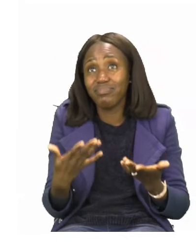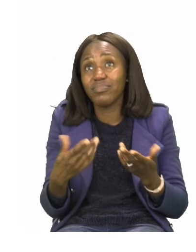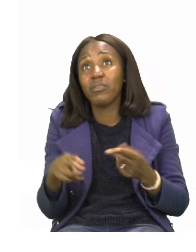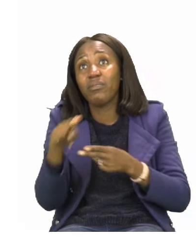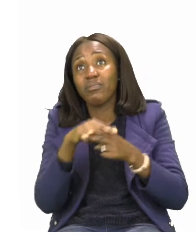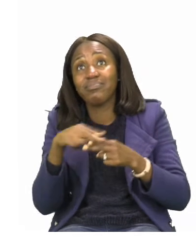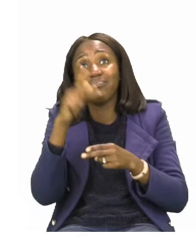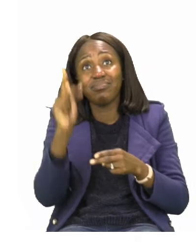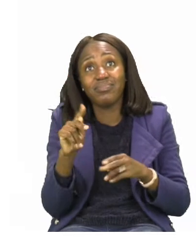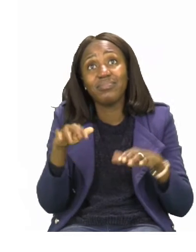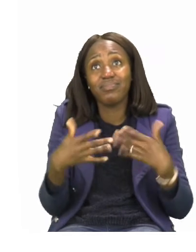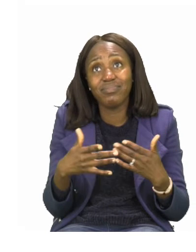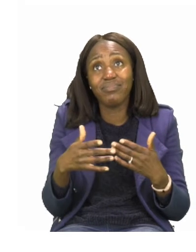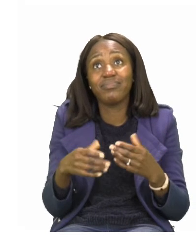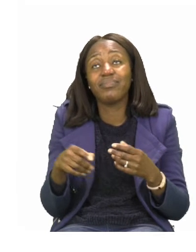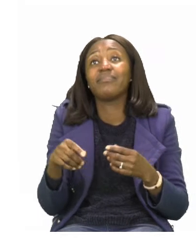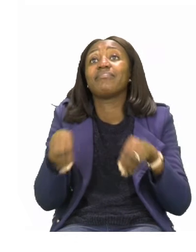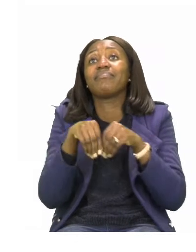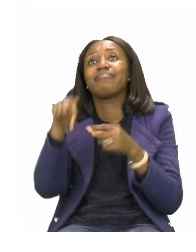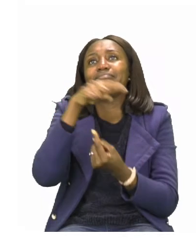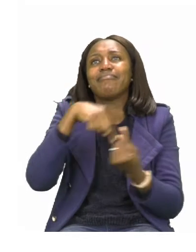reuse, or recycle?